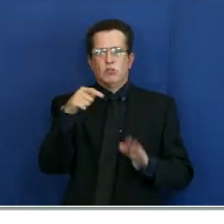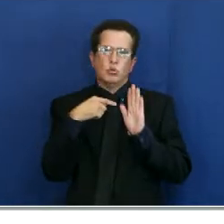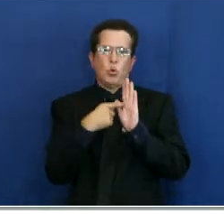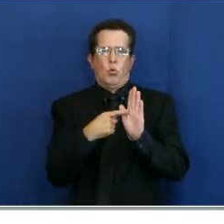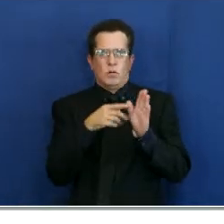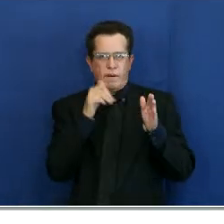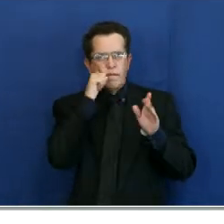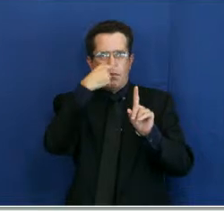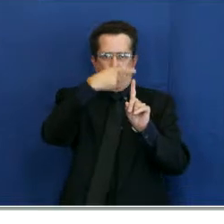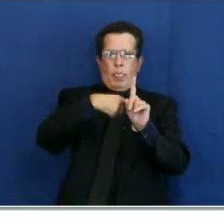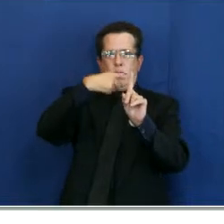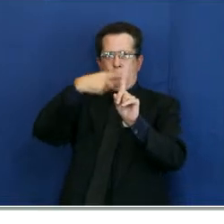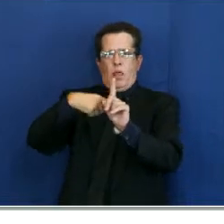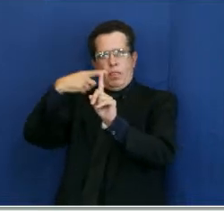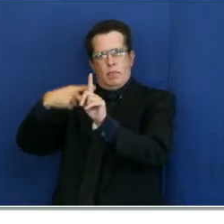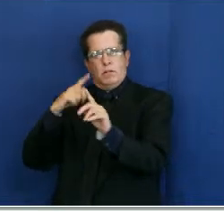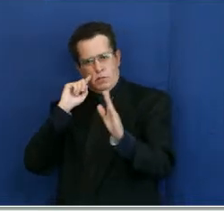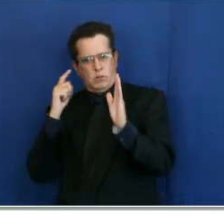And note that